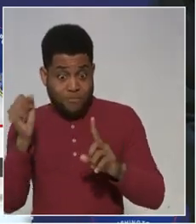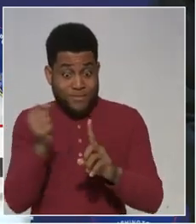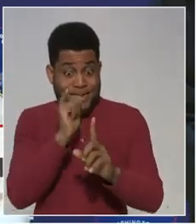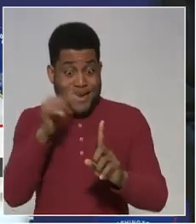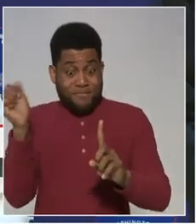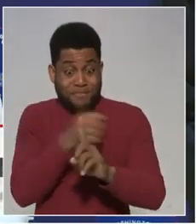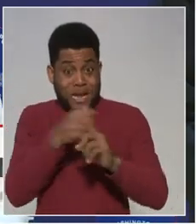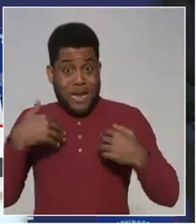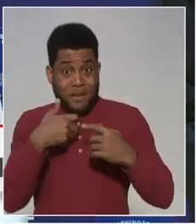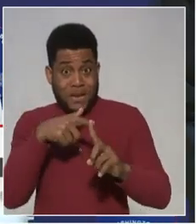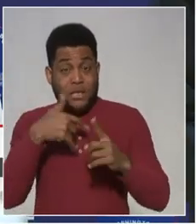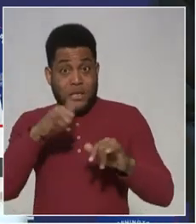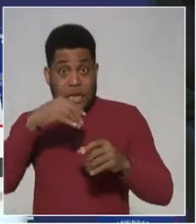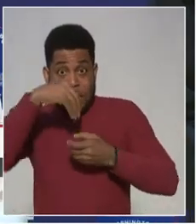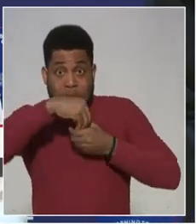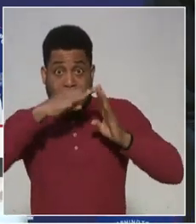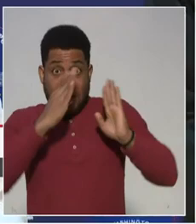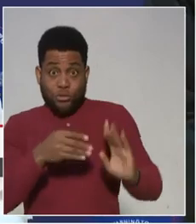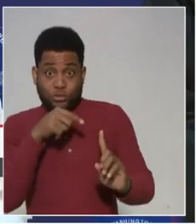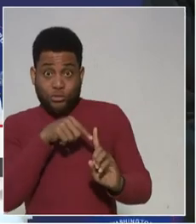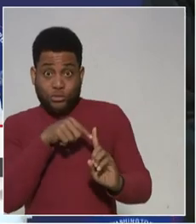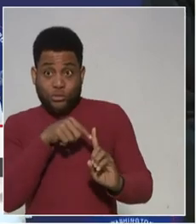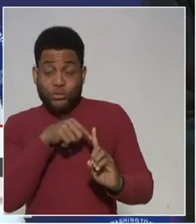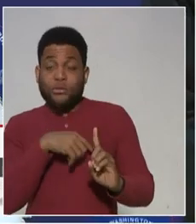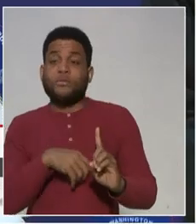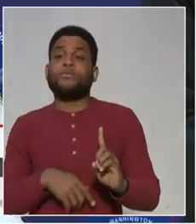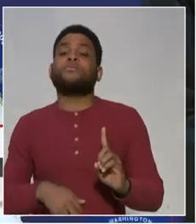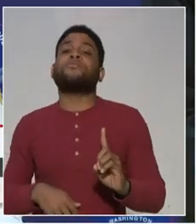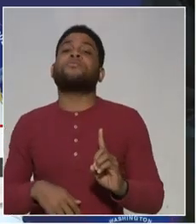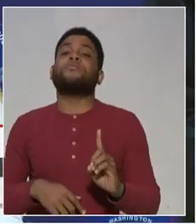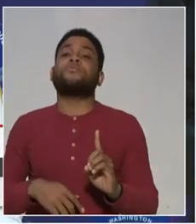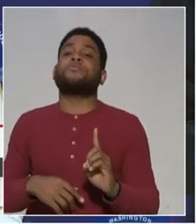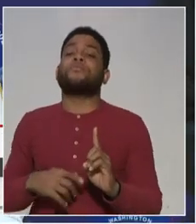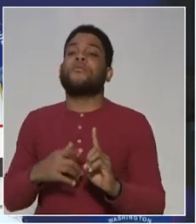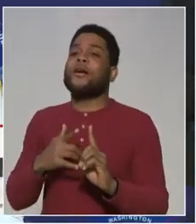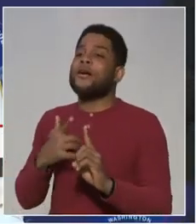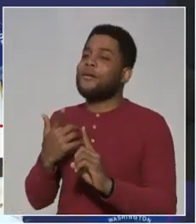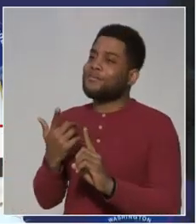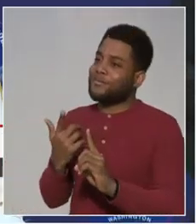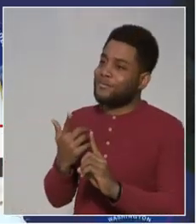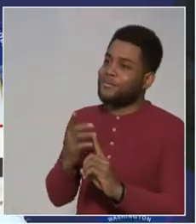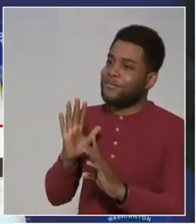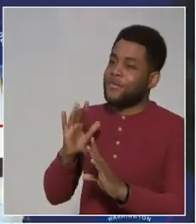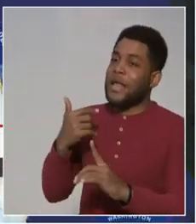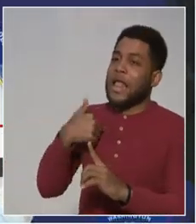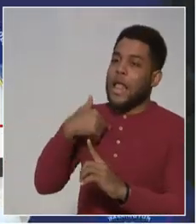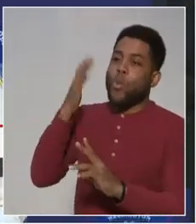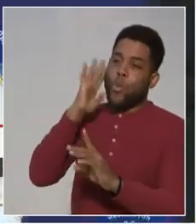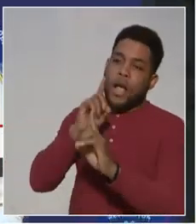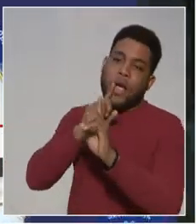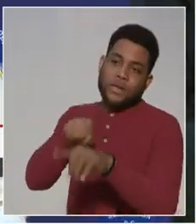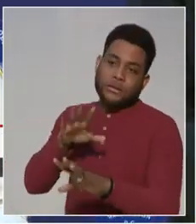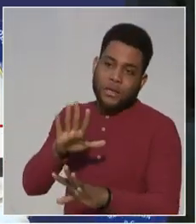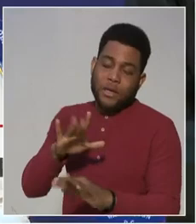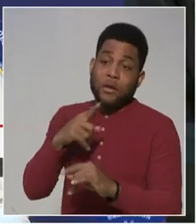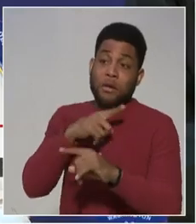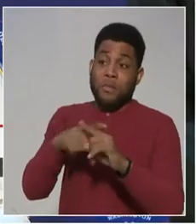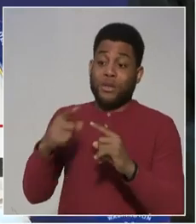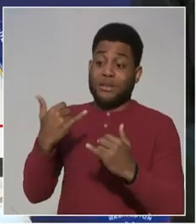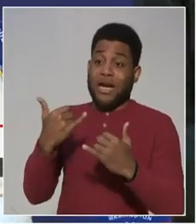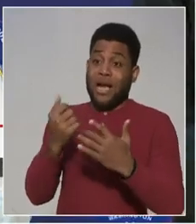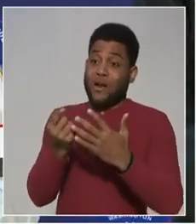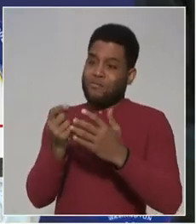today that we've had 3 officers who were shot by here with the Metropolitan Police Department. 3 of our officers were shot